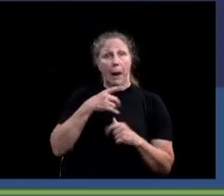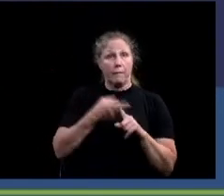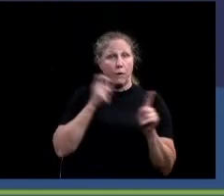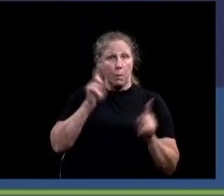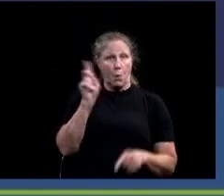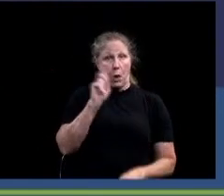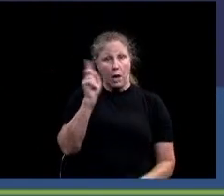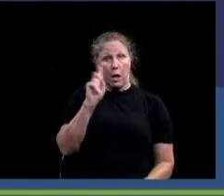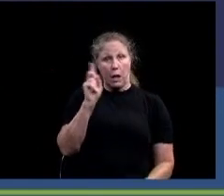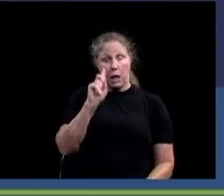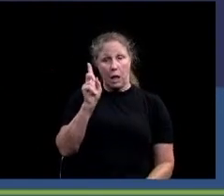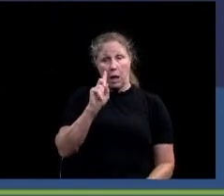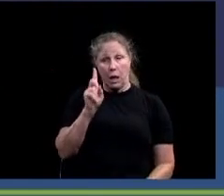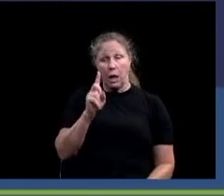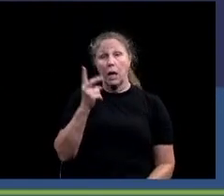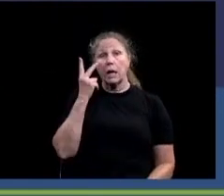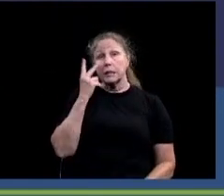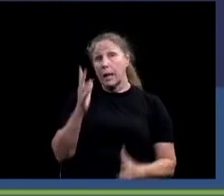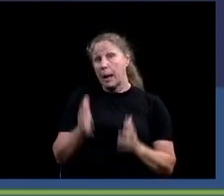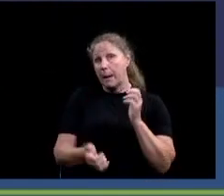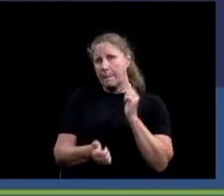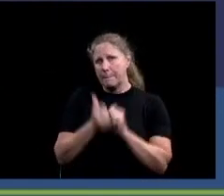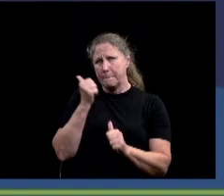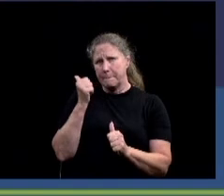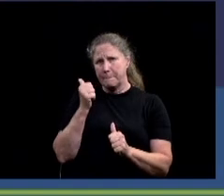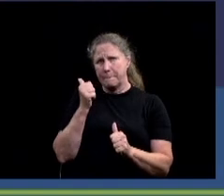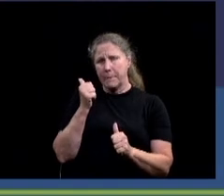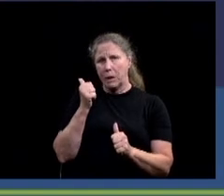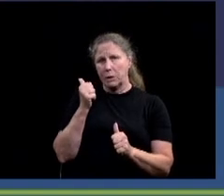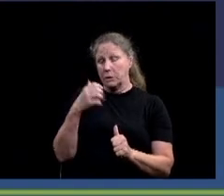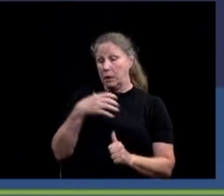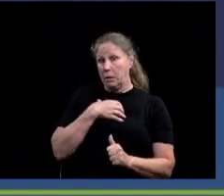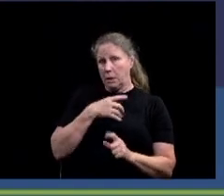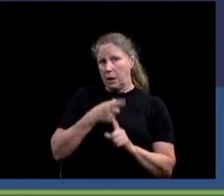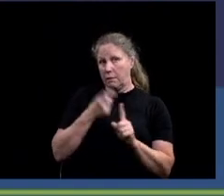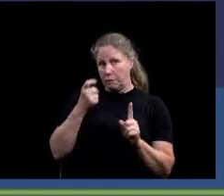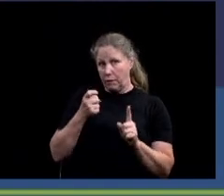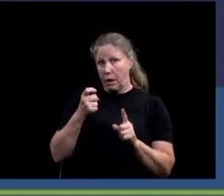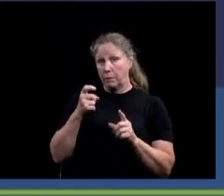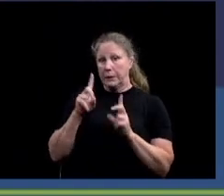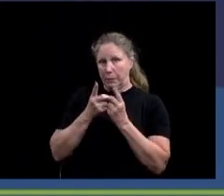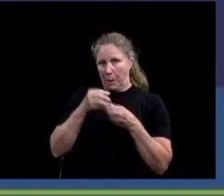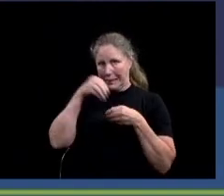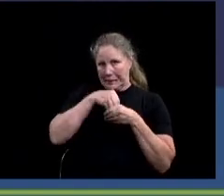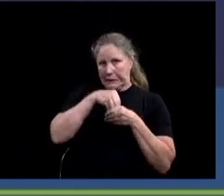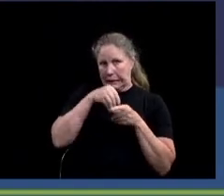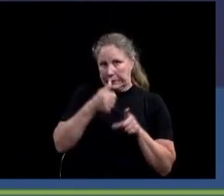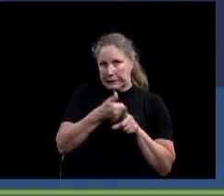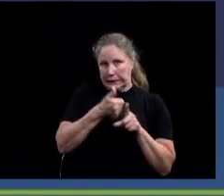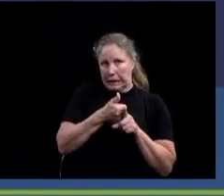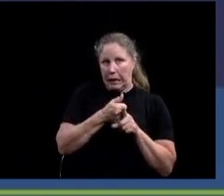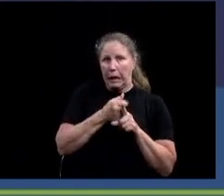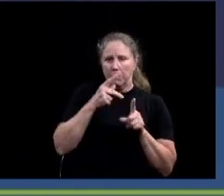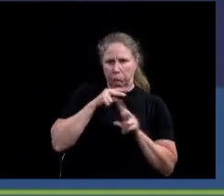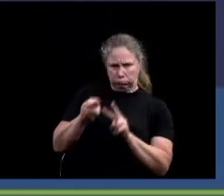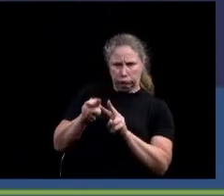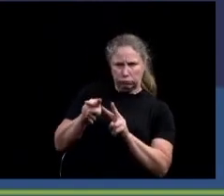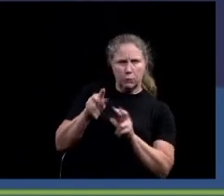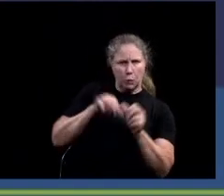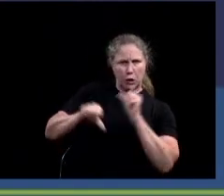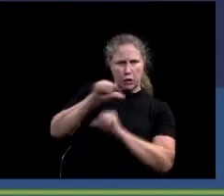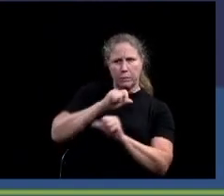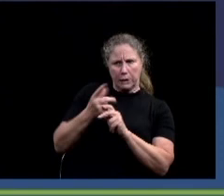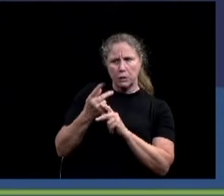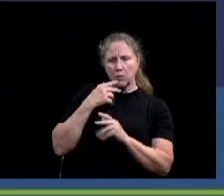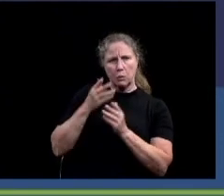of complaints come from within the department, employees holding each other accountable or supervisors initiating